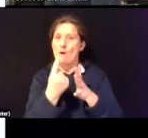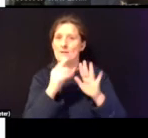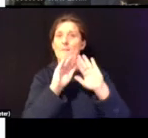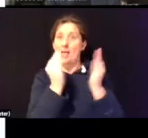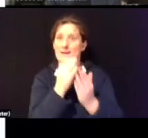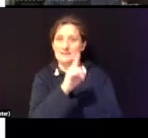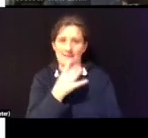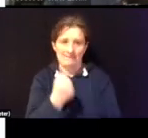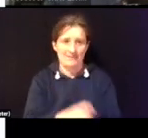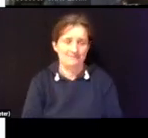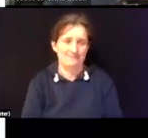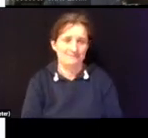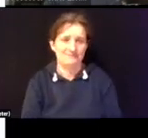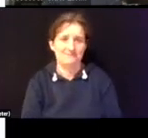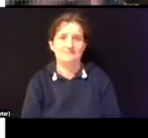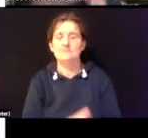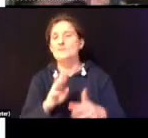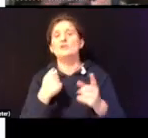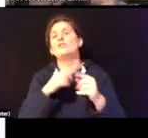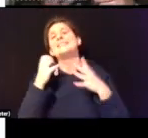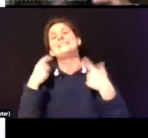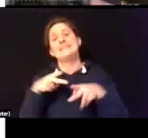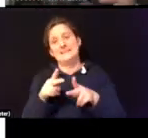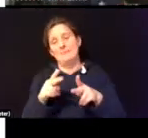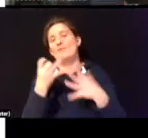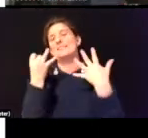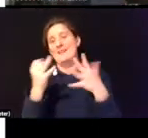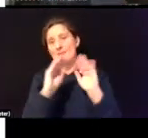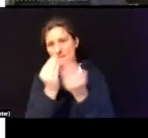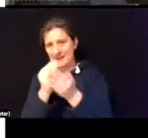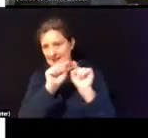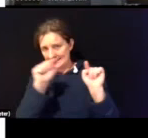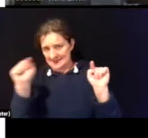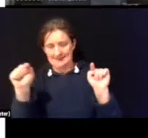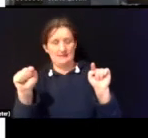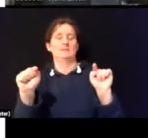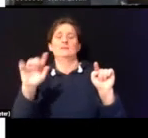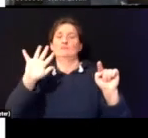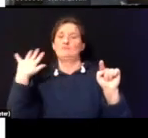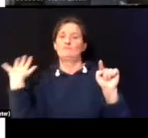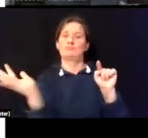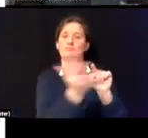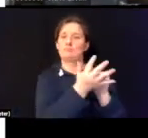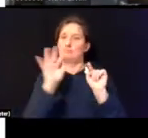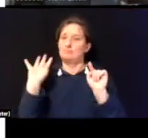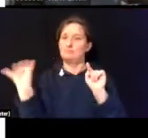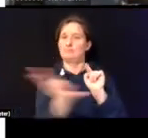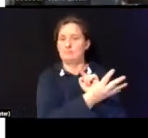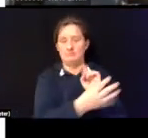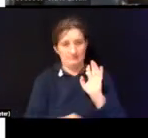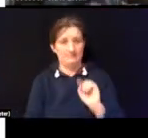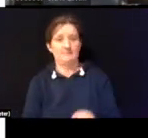And TRAPPIST is a system of 7 planets, very closely packed, a bit like K2138 that I talked about earlier.